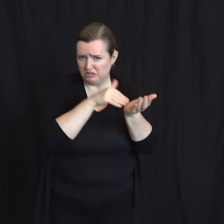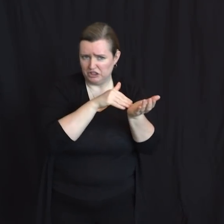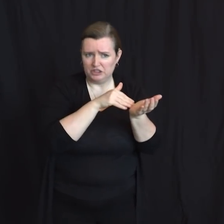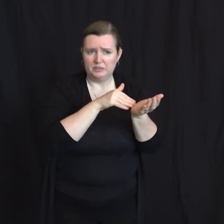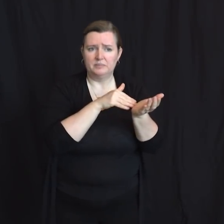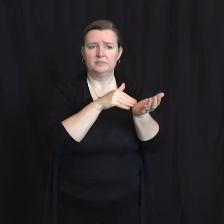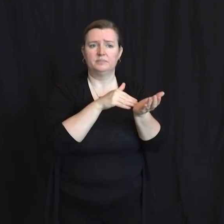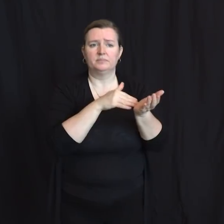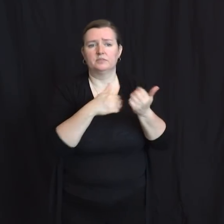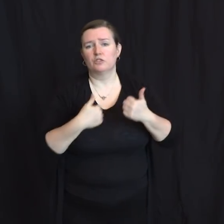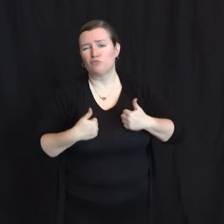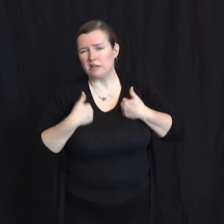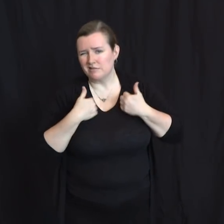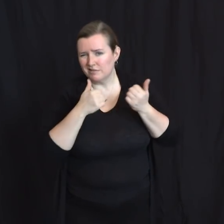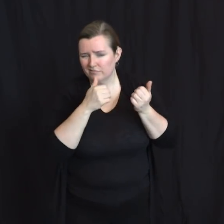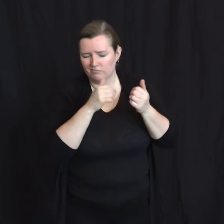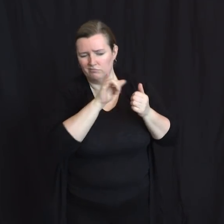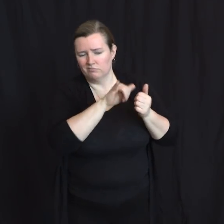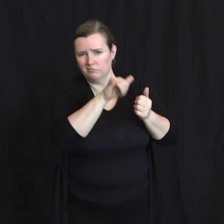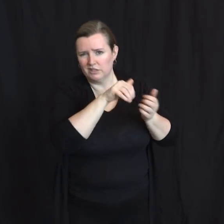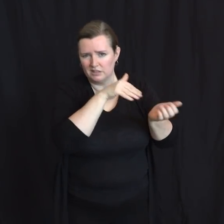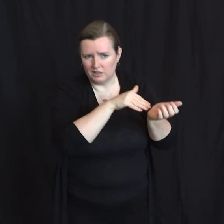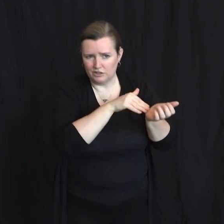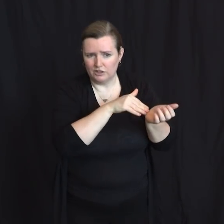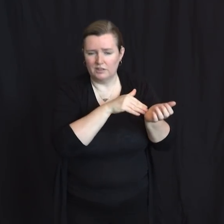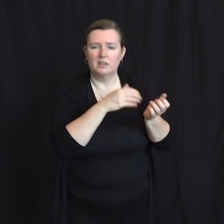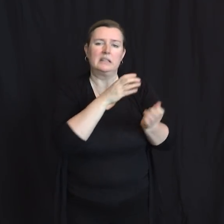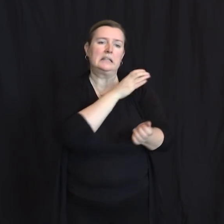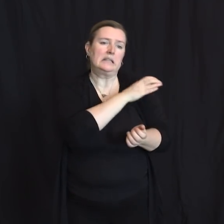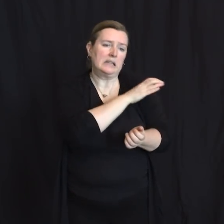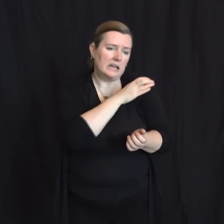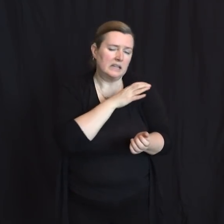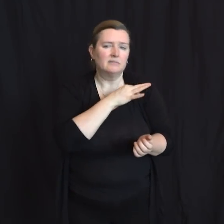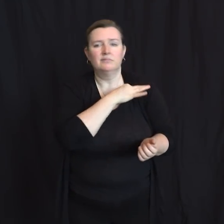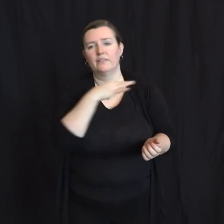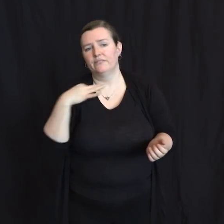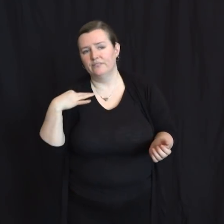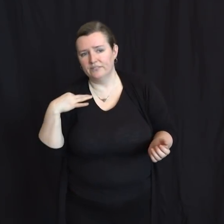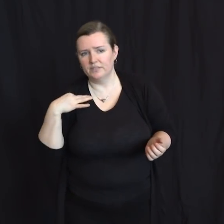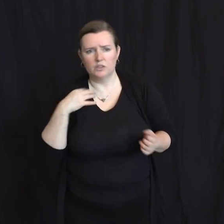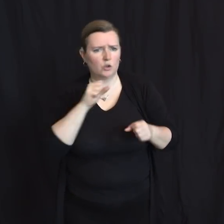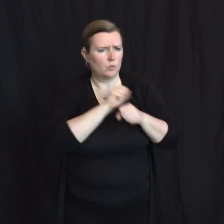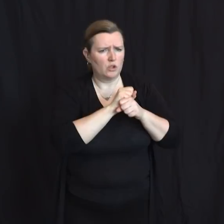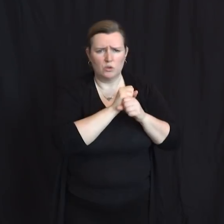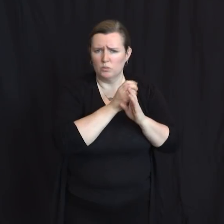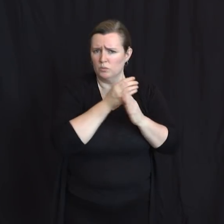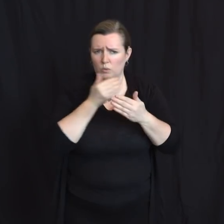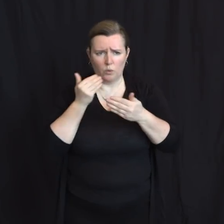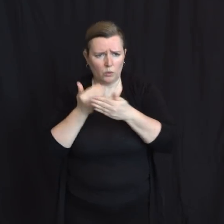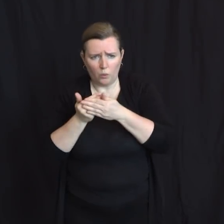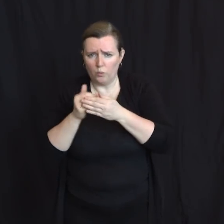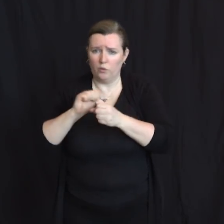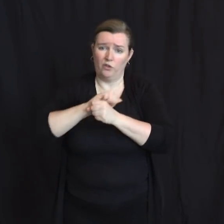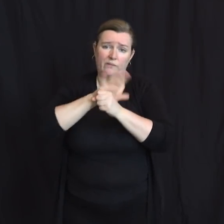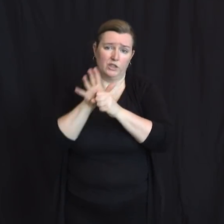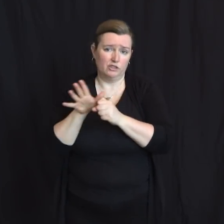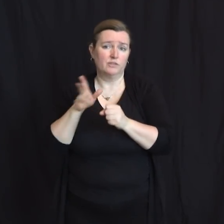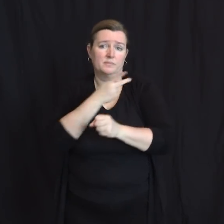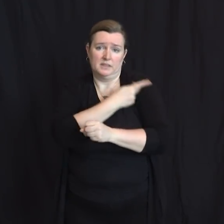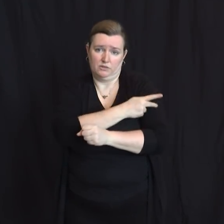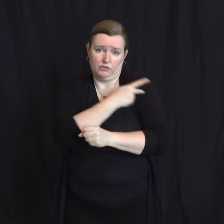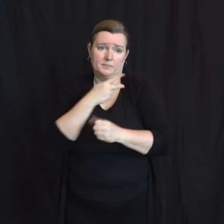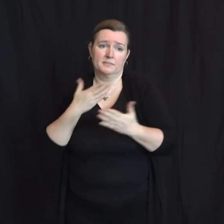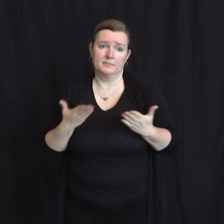hospital-based physicians, and many clinical staff, all of whom have been at the front line of this epidemic. From an education point of